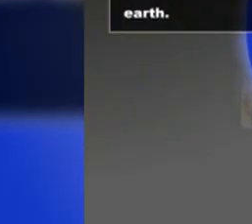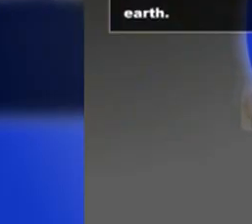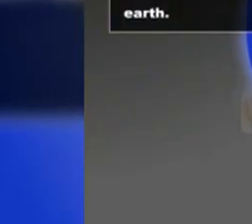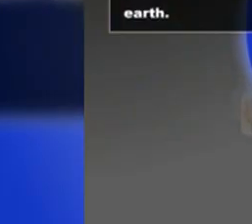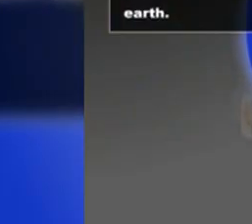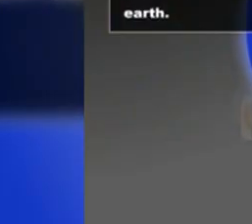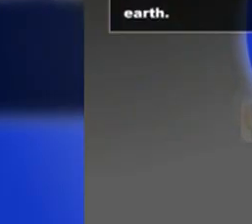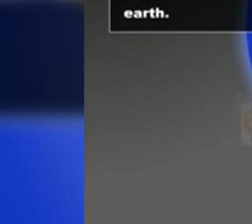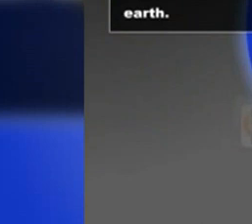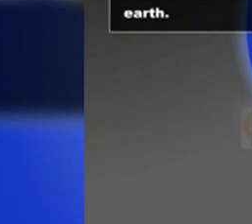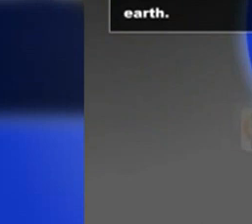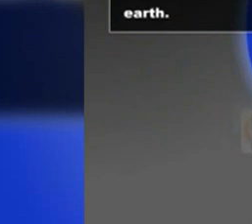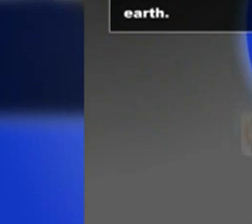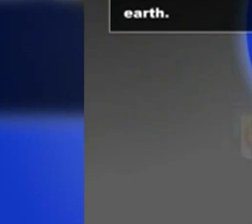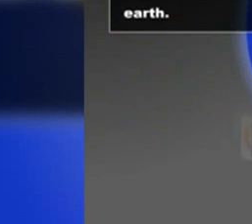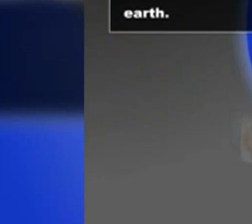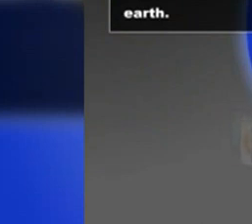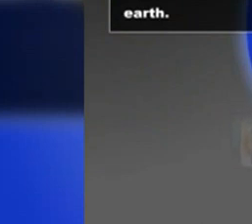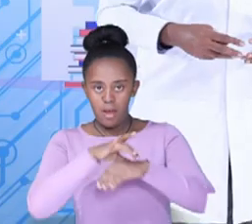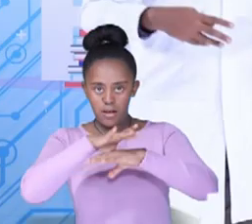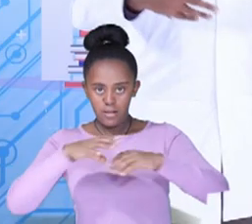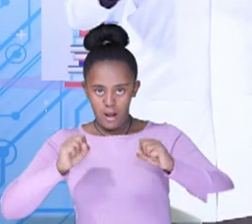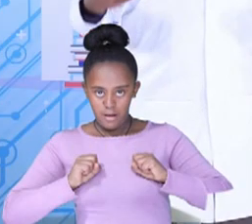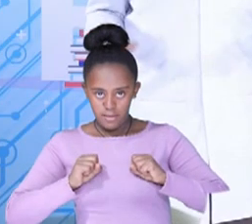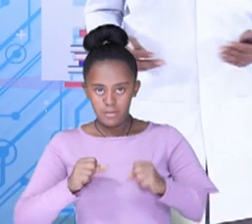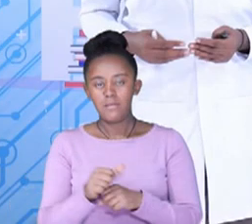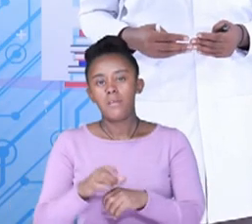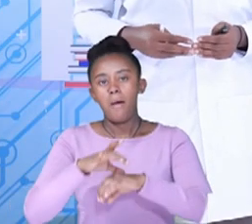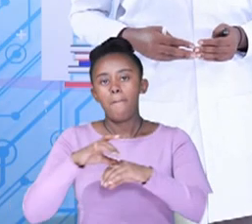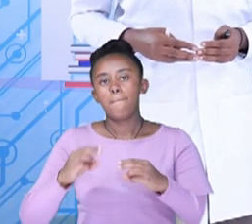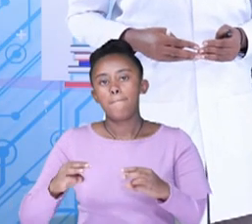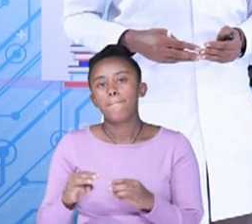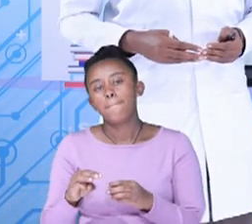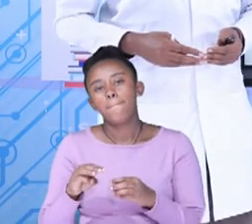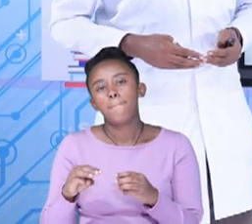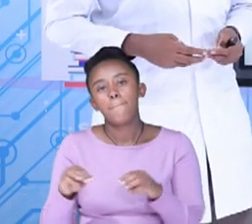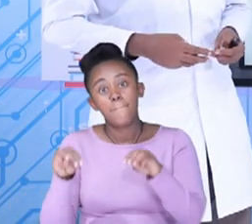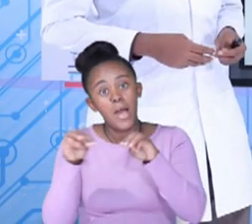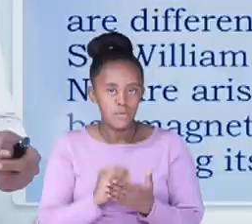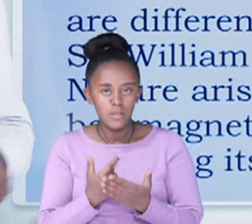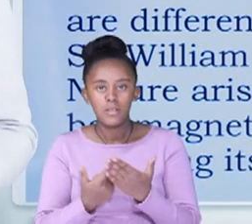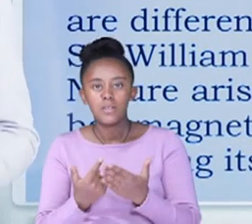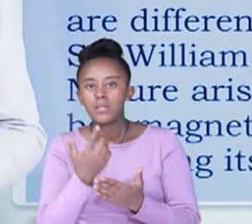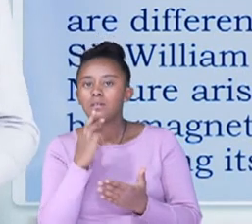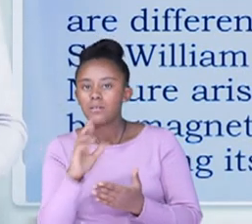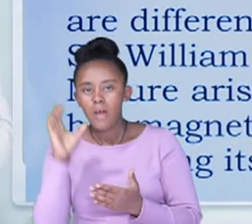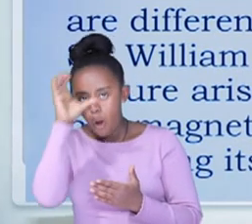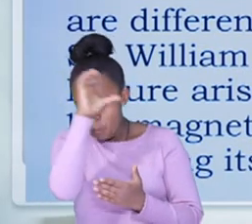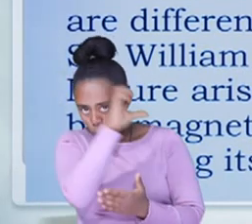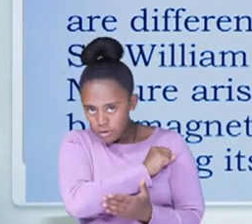field. And our Earth has a magnetic nature. Actually, there are different